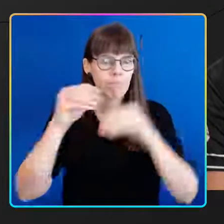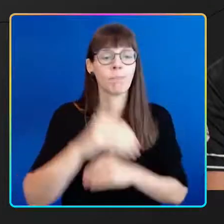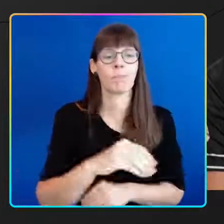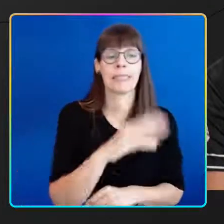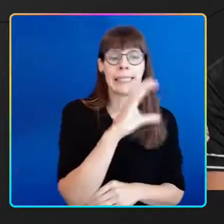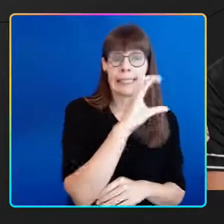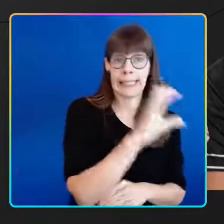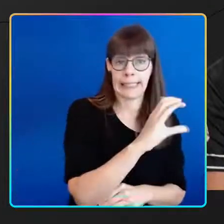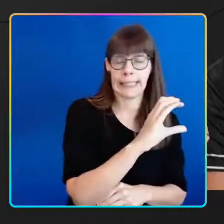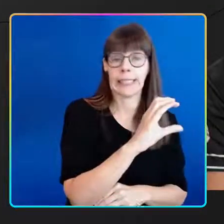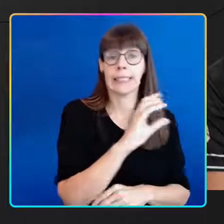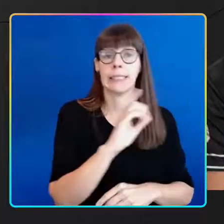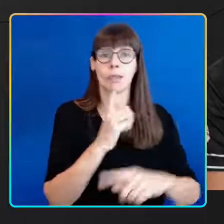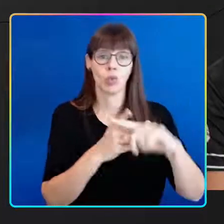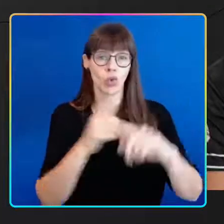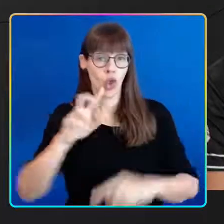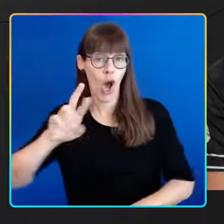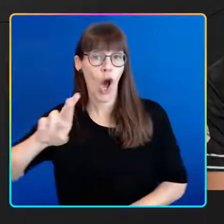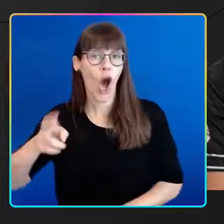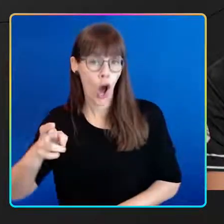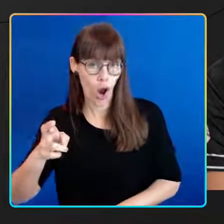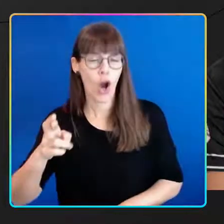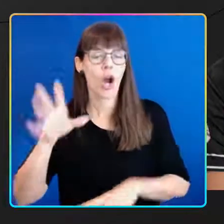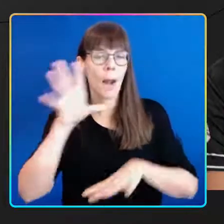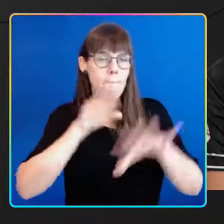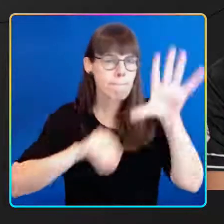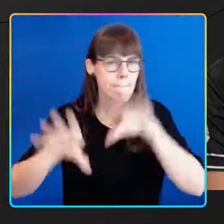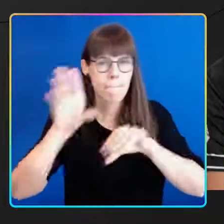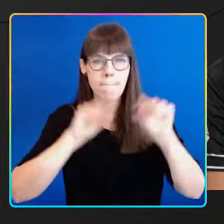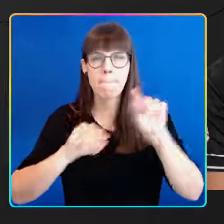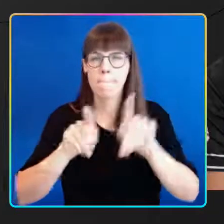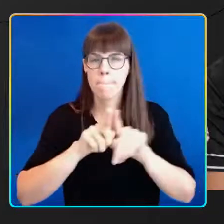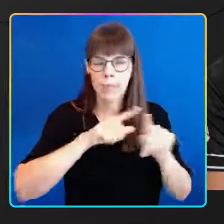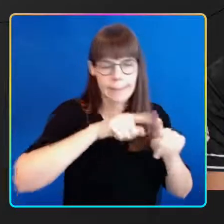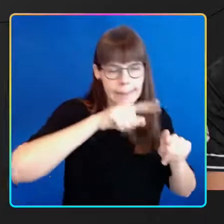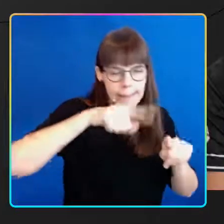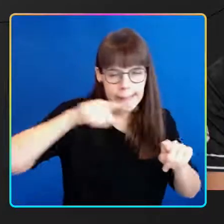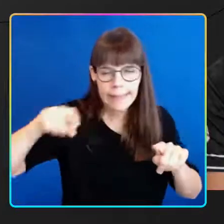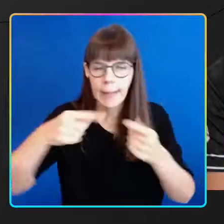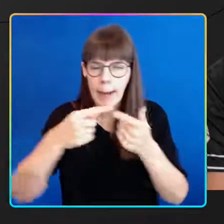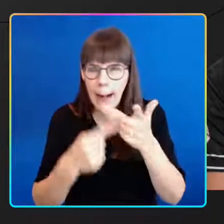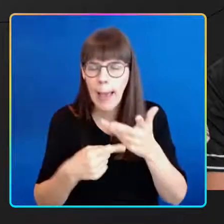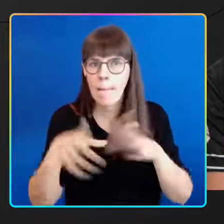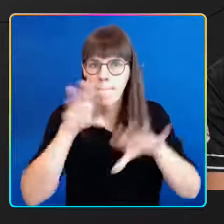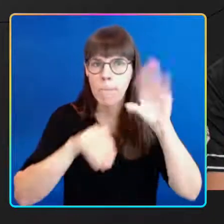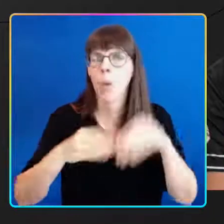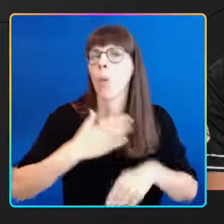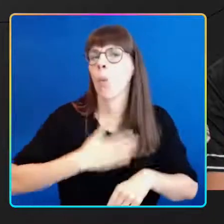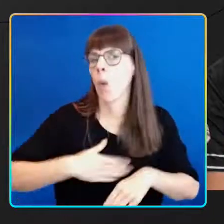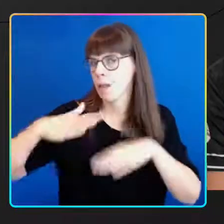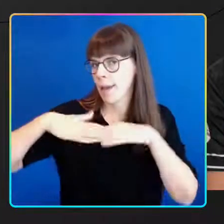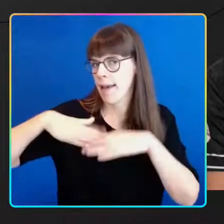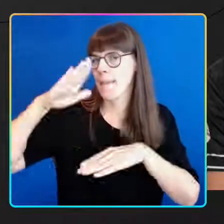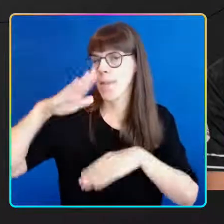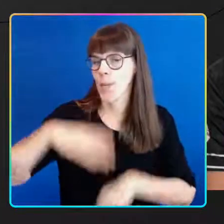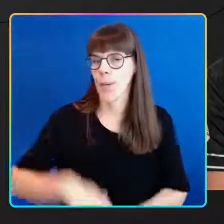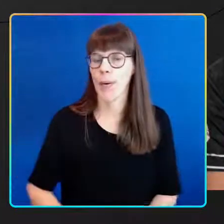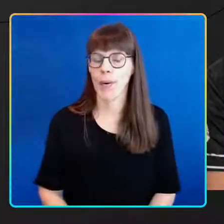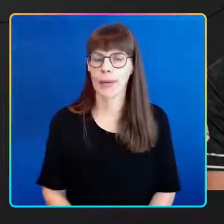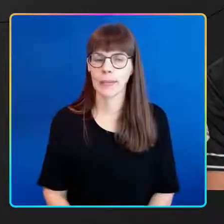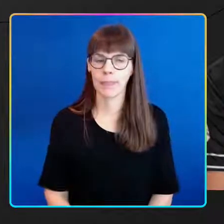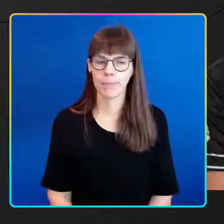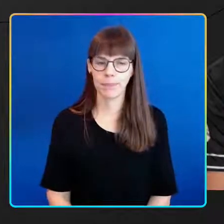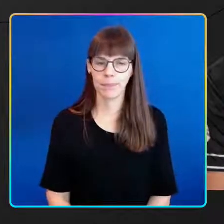time, I was learning R for statistics. And then I wanted to know more, so I did a master's